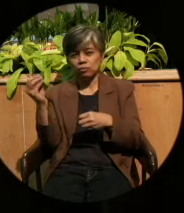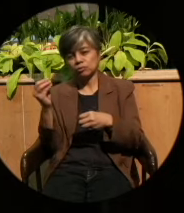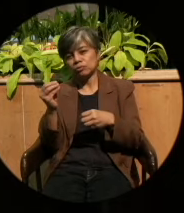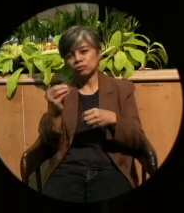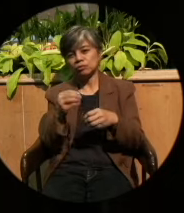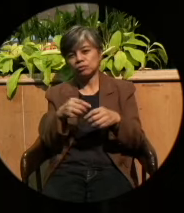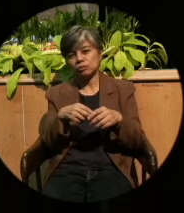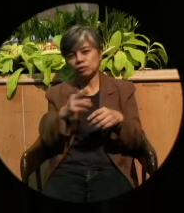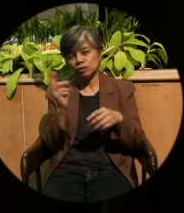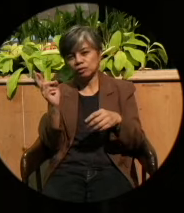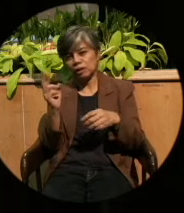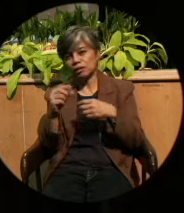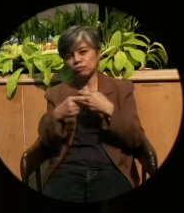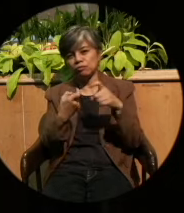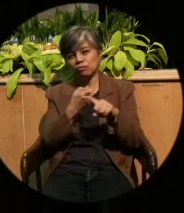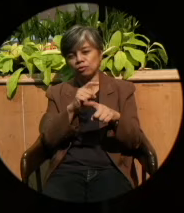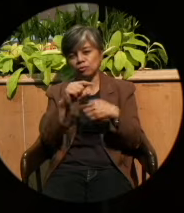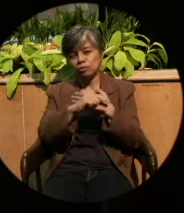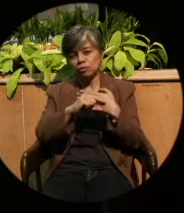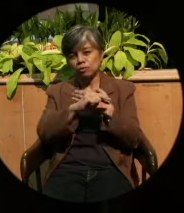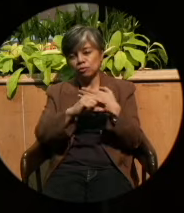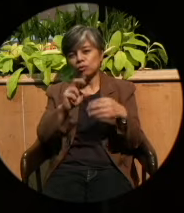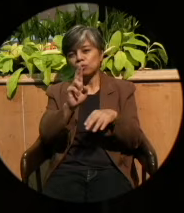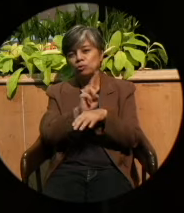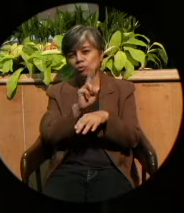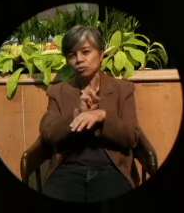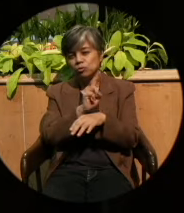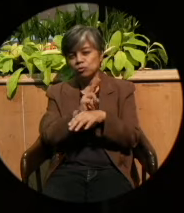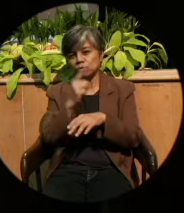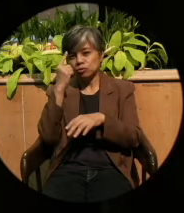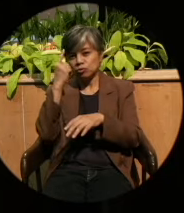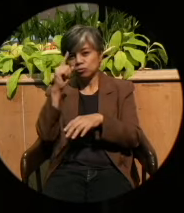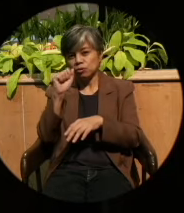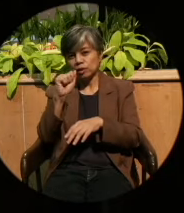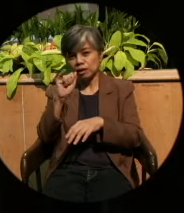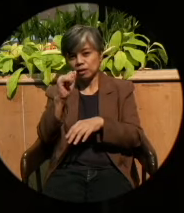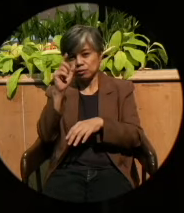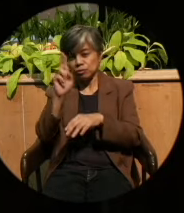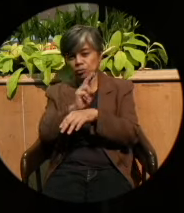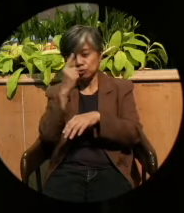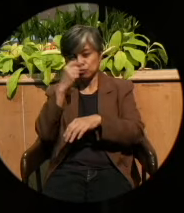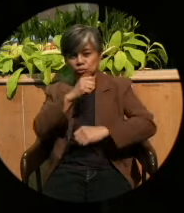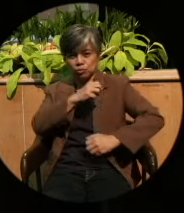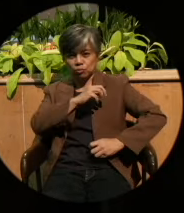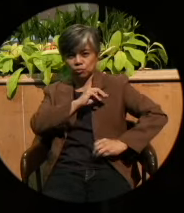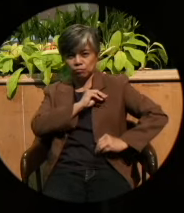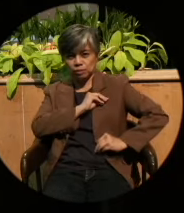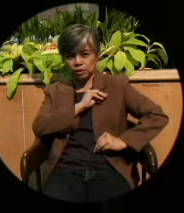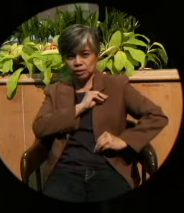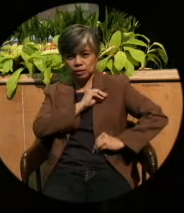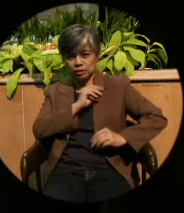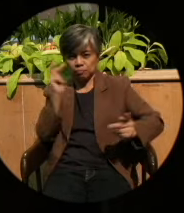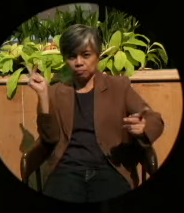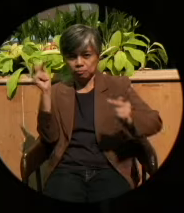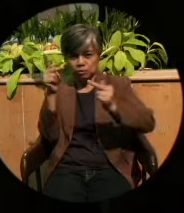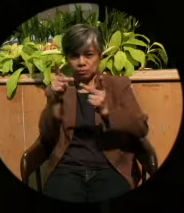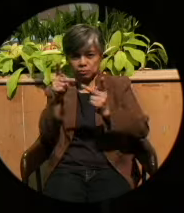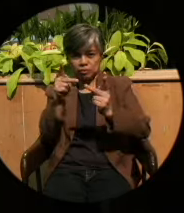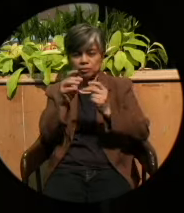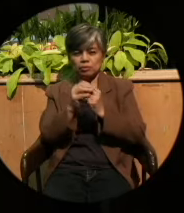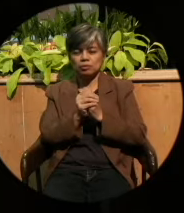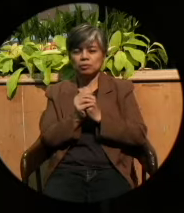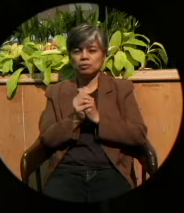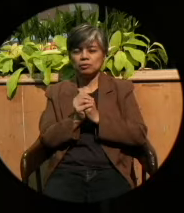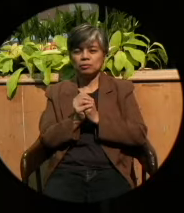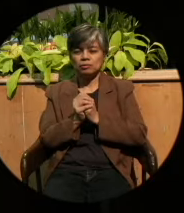the use of this for military purposes. There's so much to unpack, Meredith. I don't know where to begin.